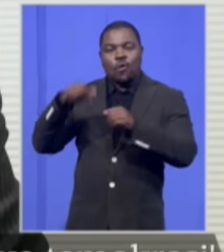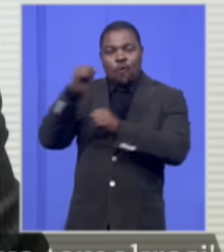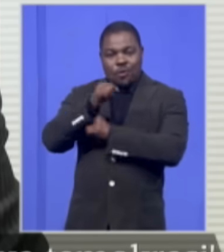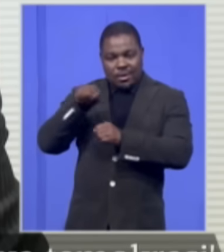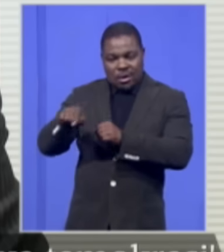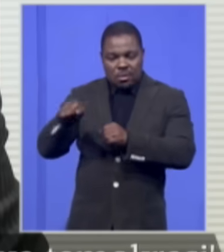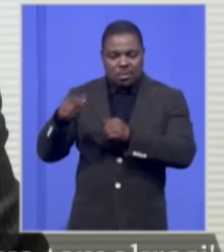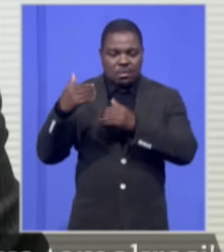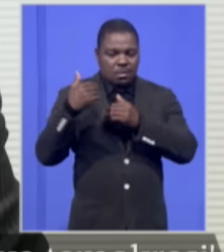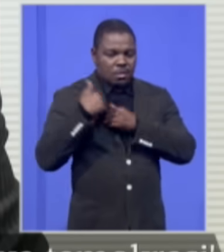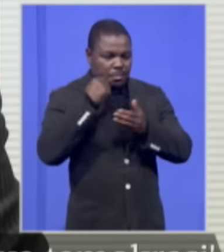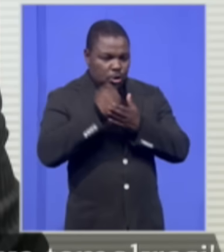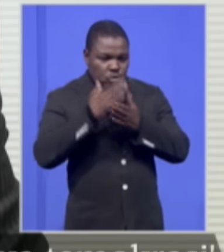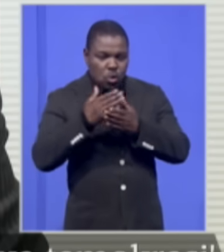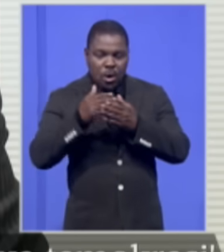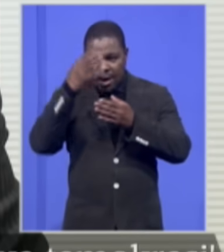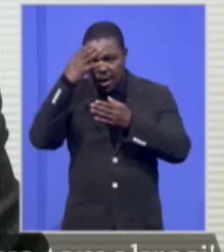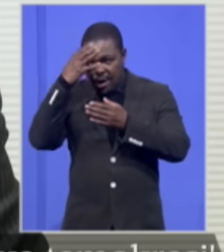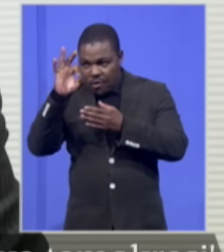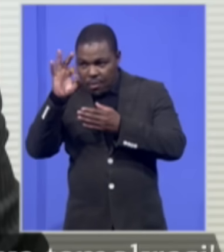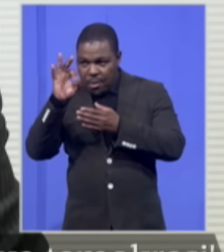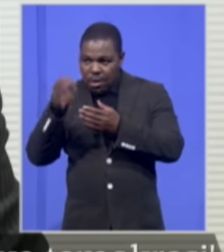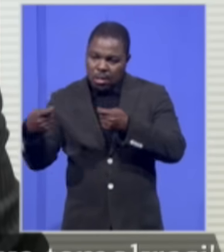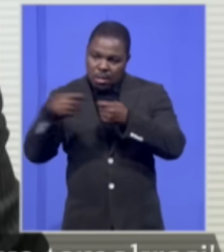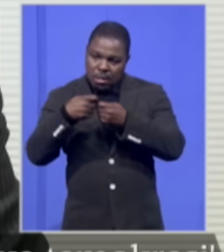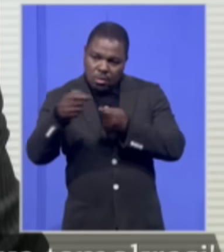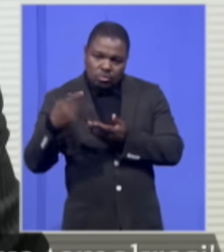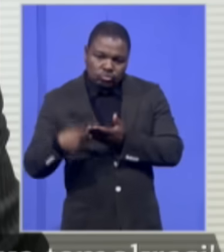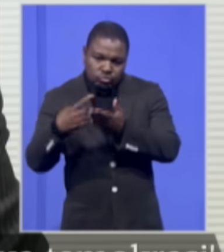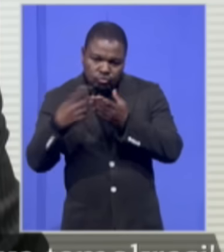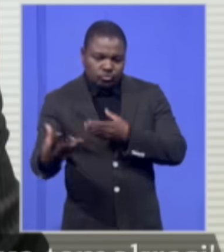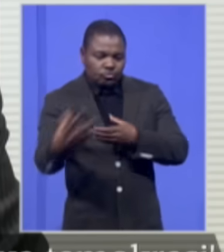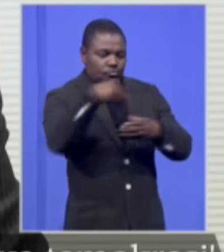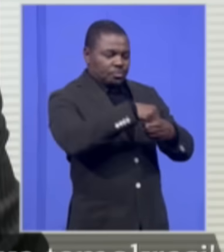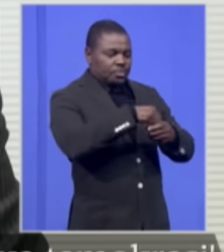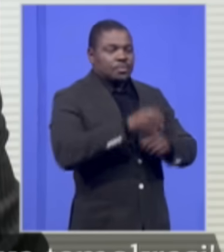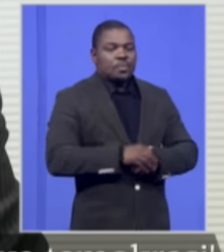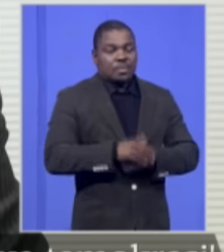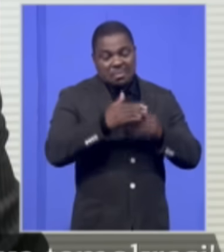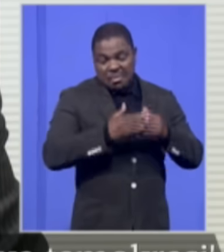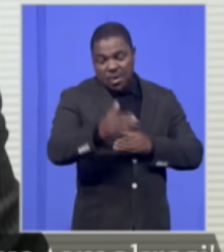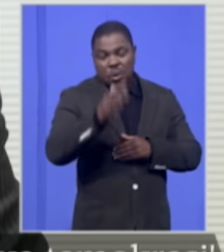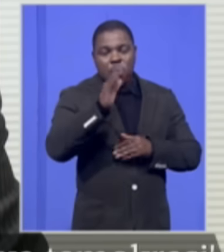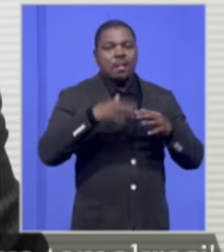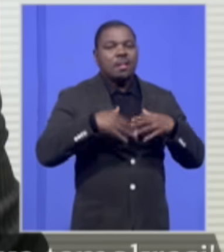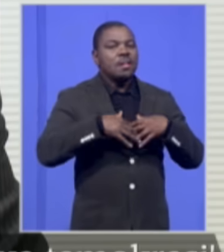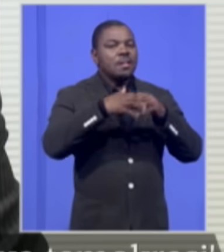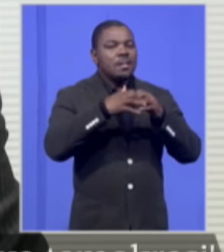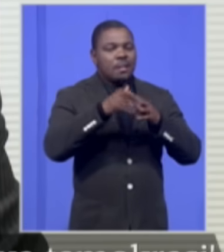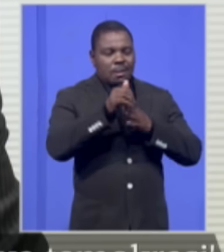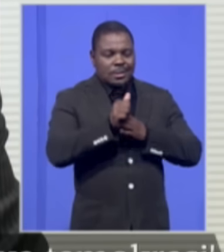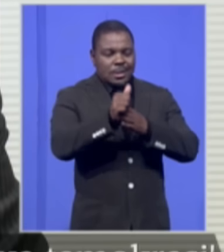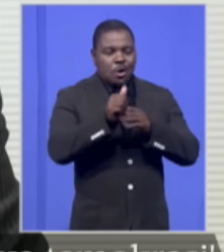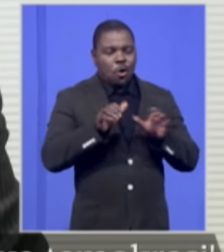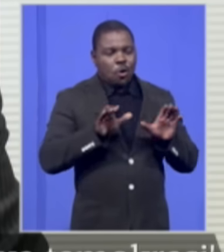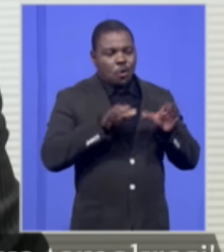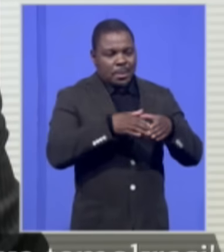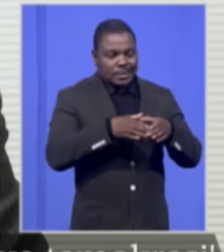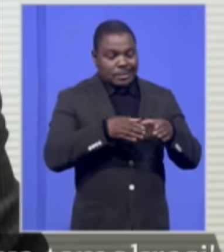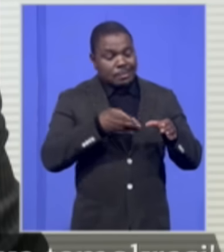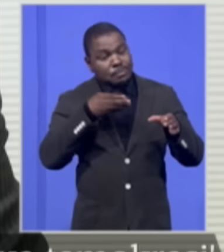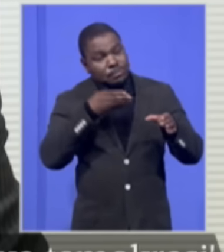government's contribution to the national dialogue. We will be establishing a steering committee